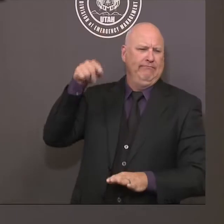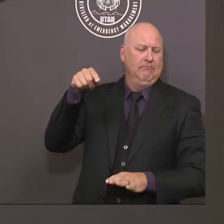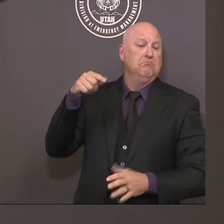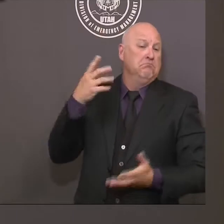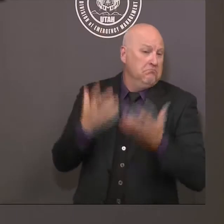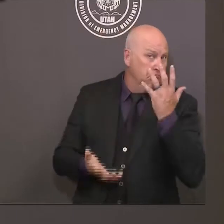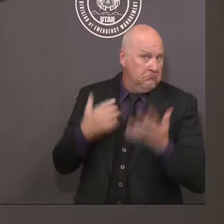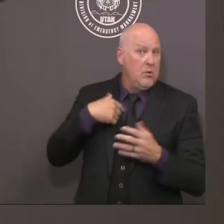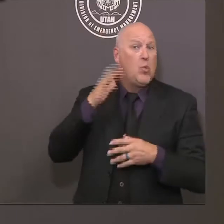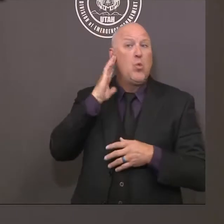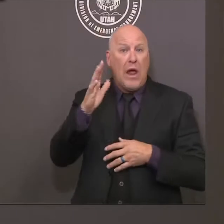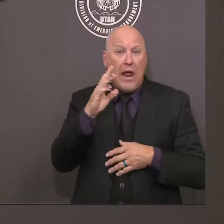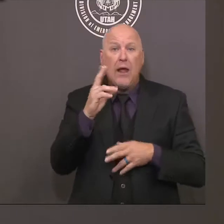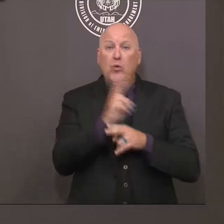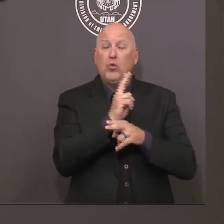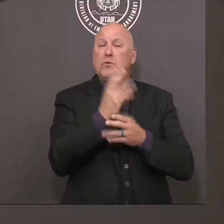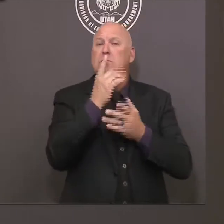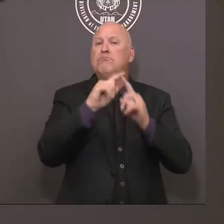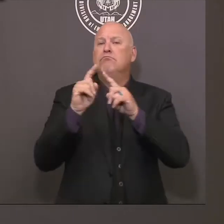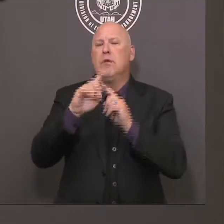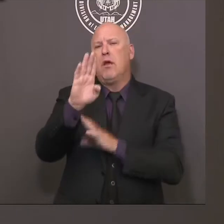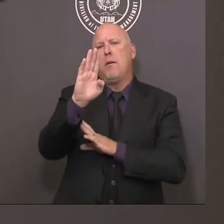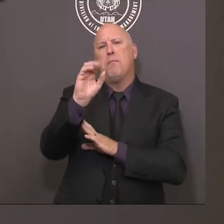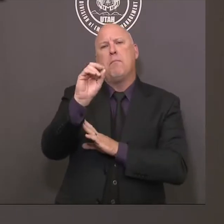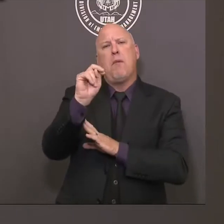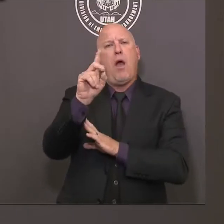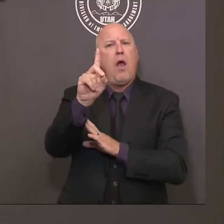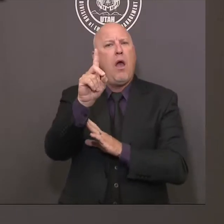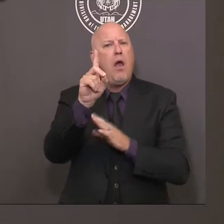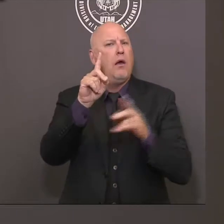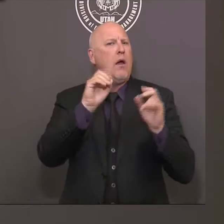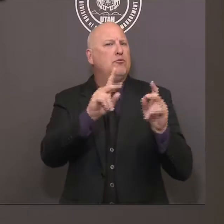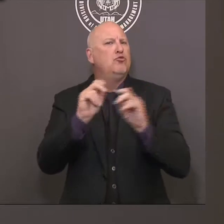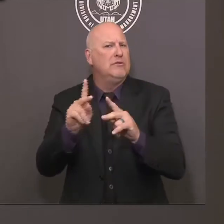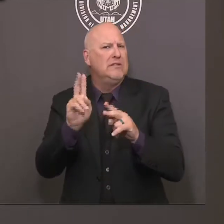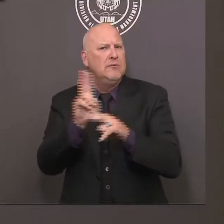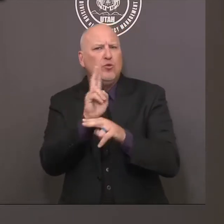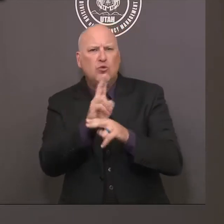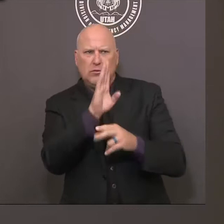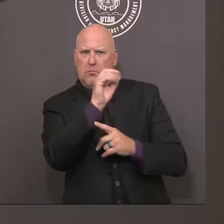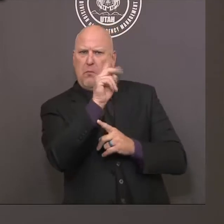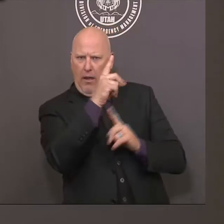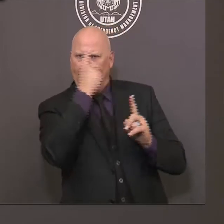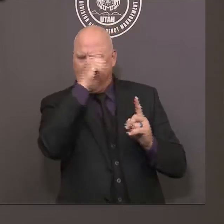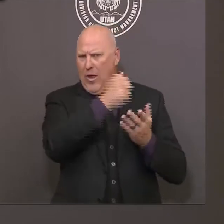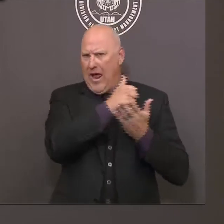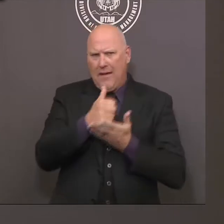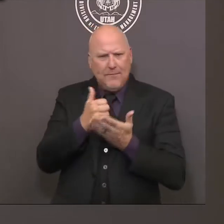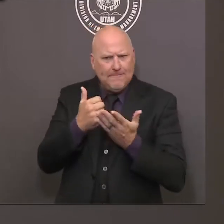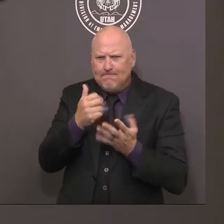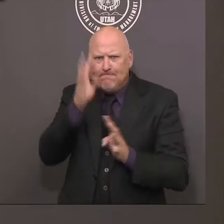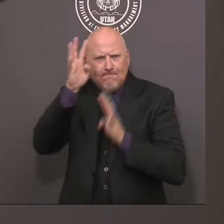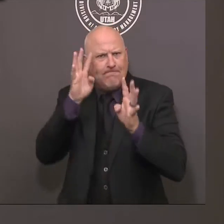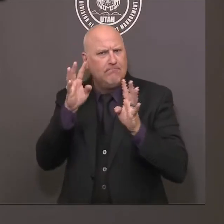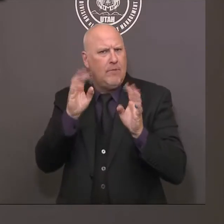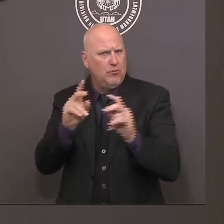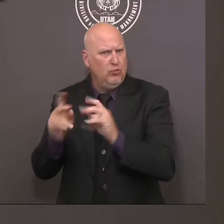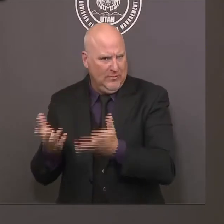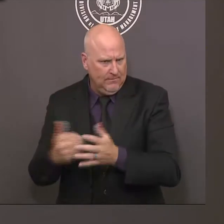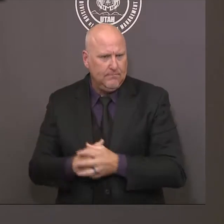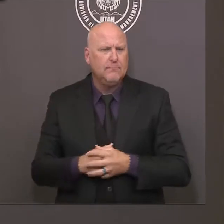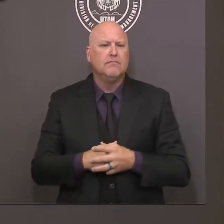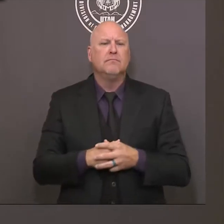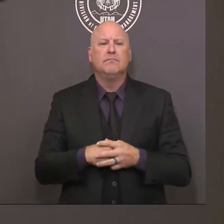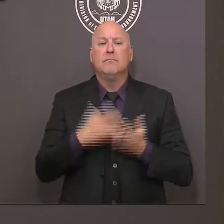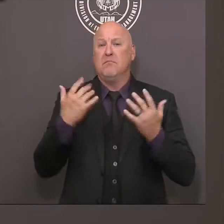transportation infrastructure and other projects that are going to help us meet not just our current economic needs, but also how do we invest